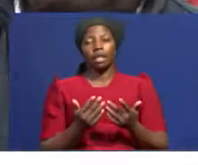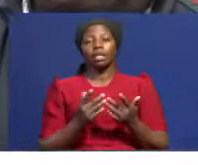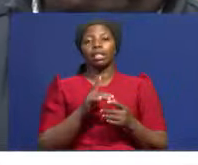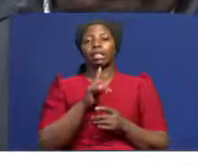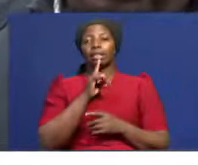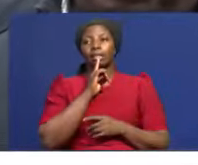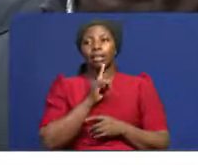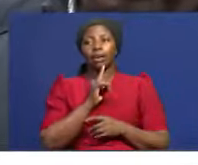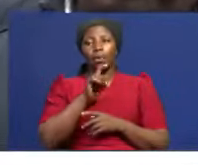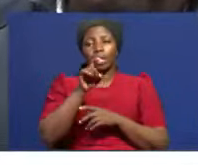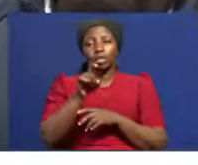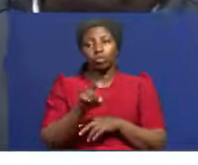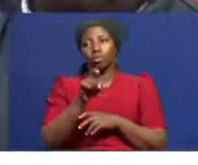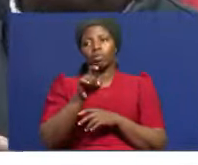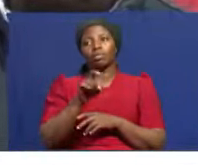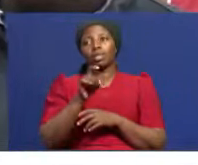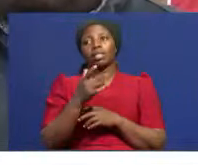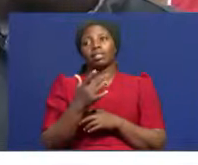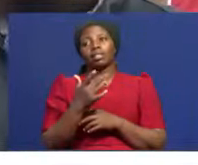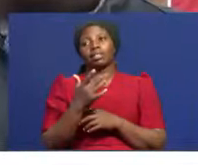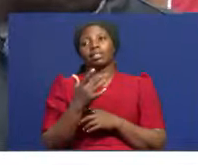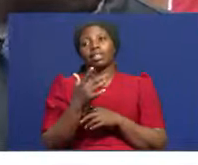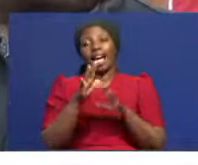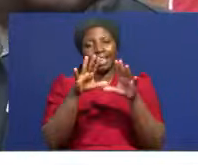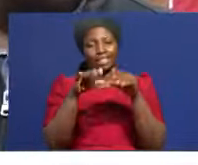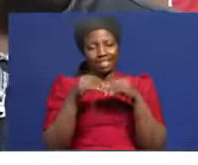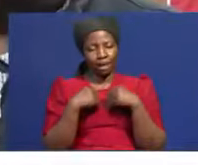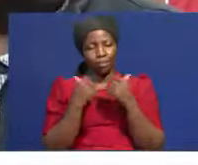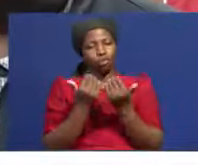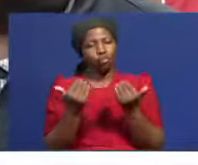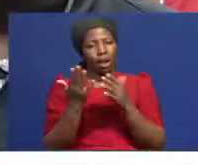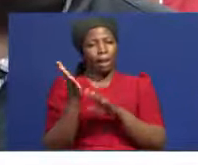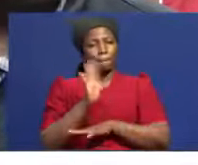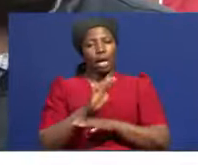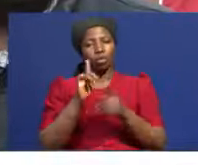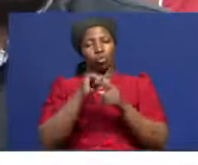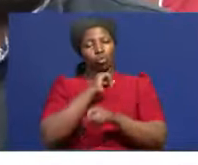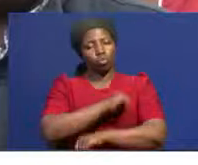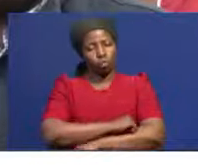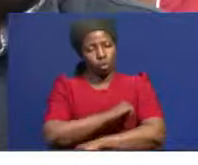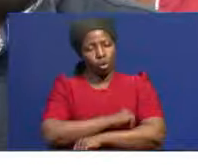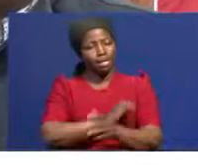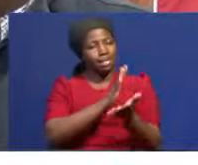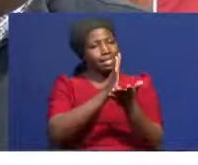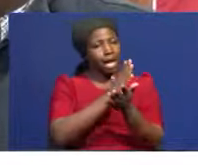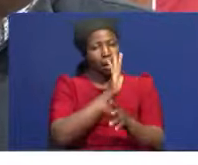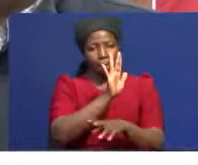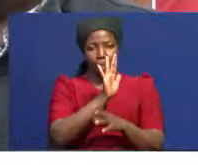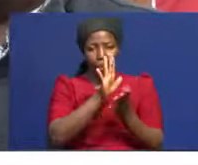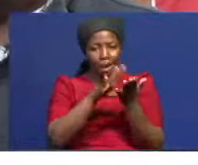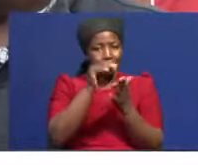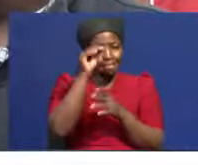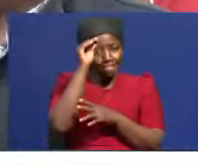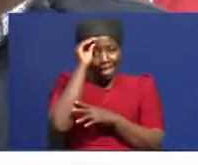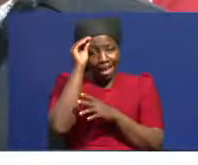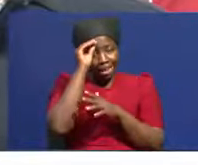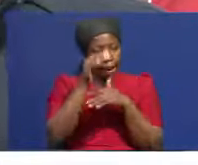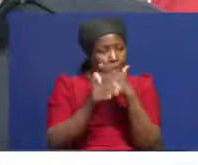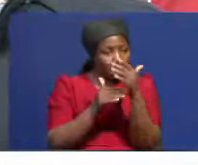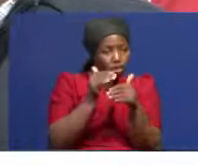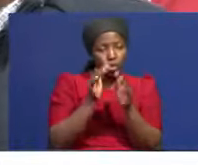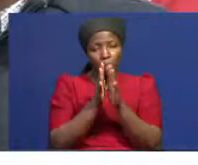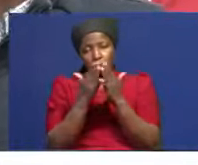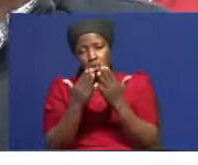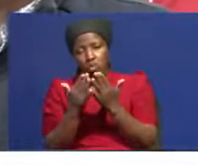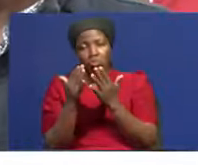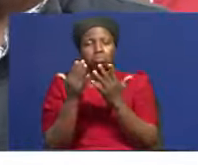therefore, let's be humane as we receive them to school. Some of them may have lost their learning instructional materials, books,